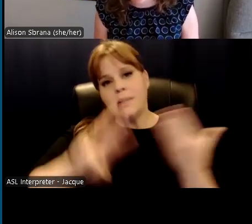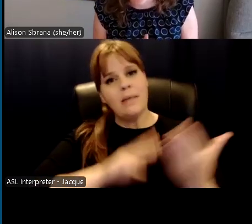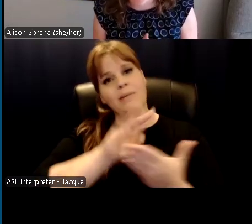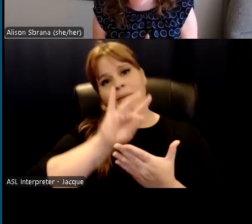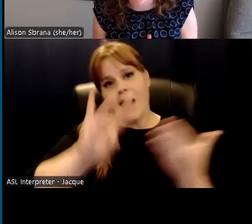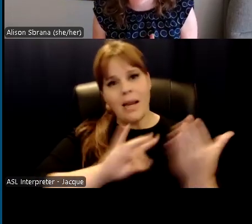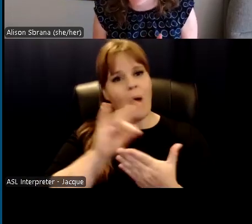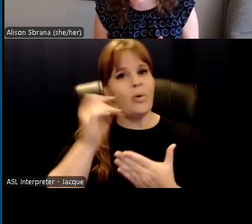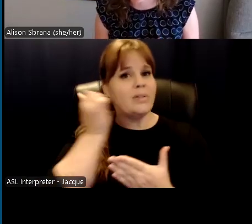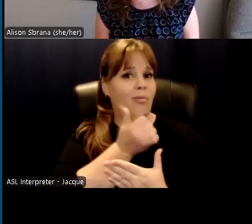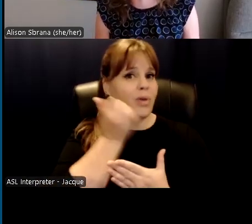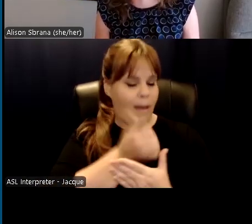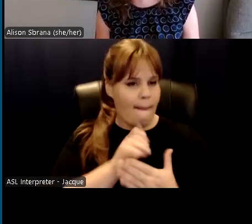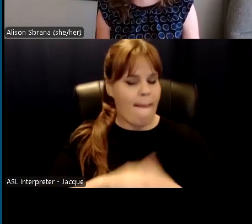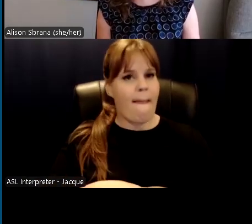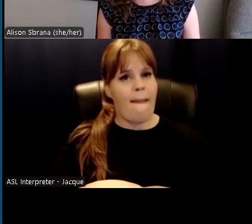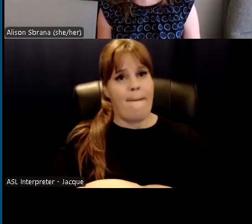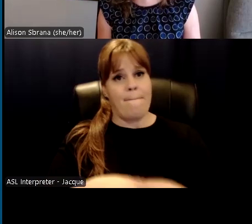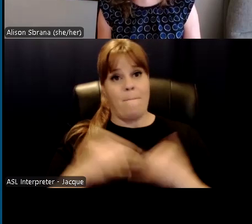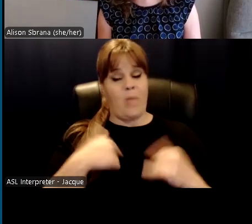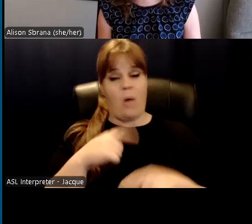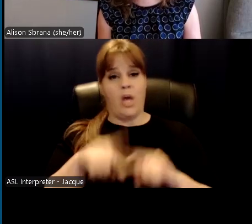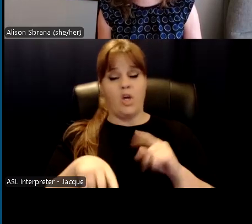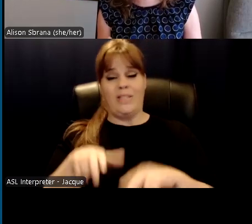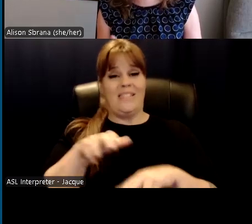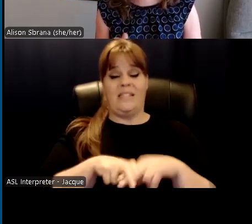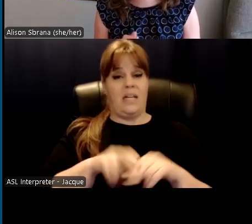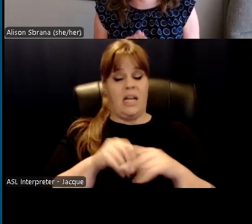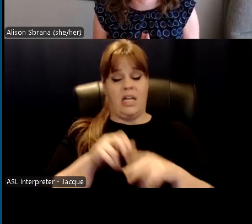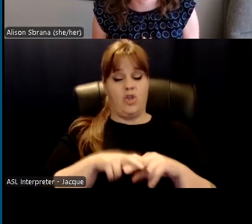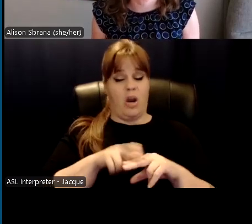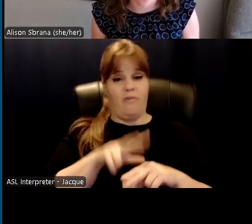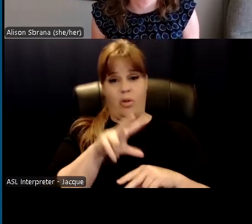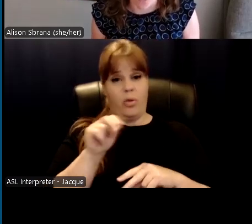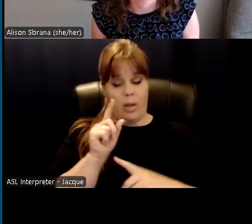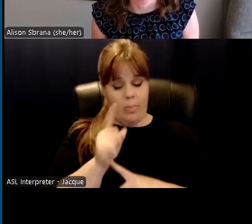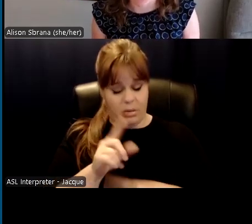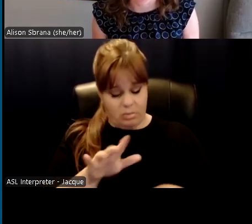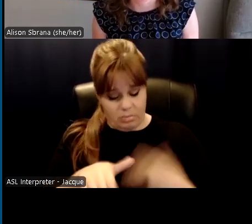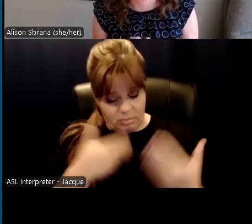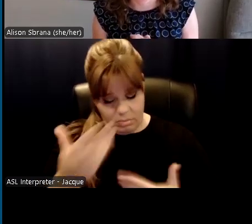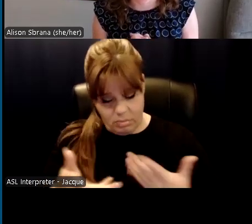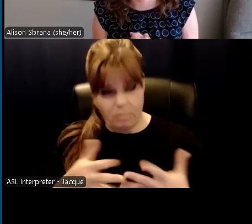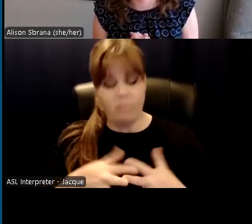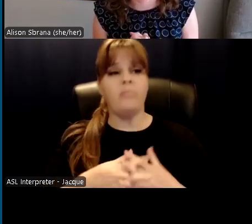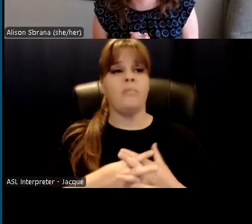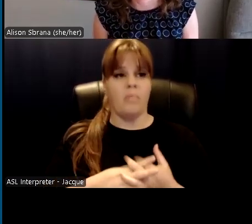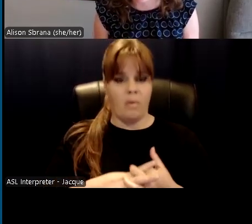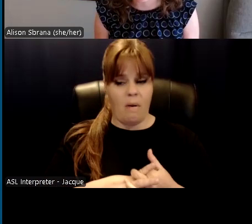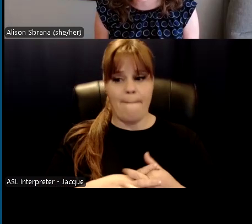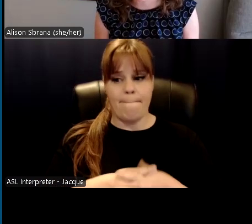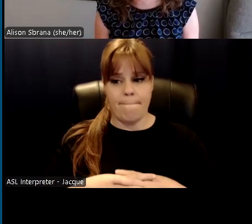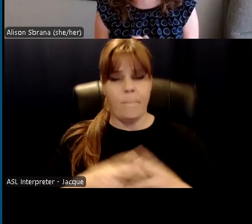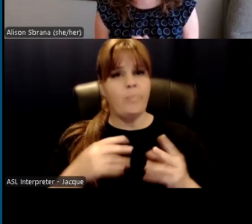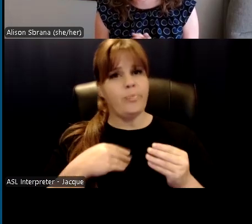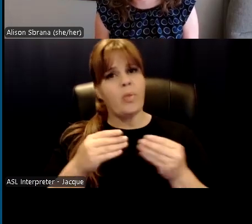day, and now I couldn't sit up in a chair for 30 minutes. So I lost that